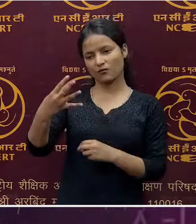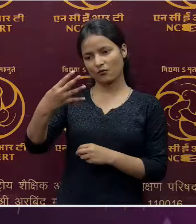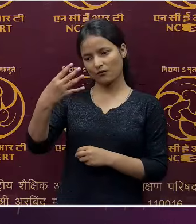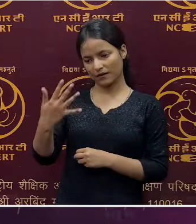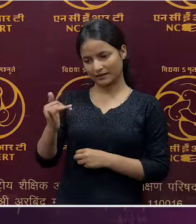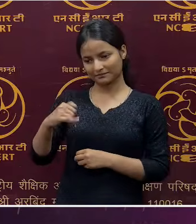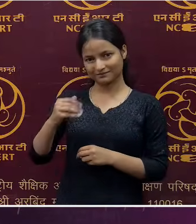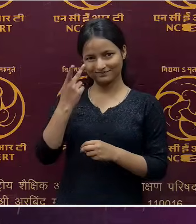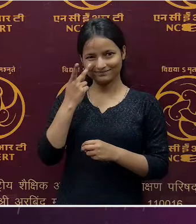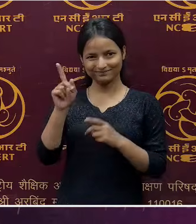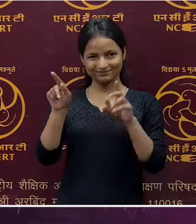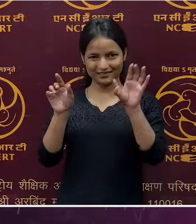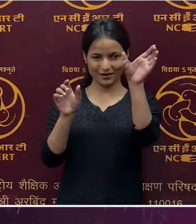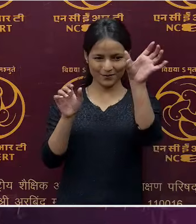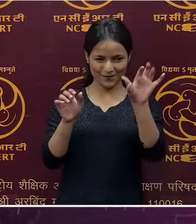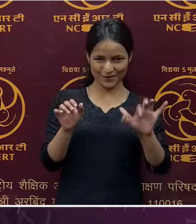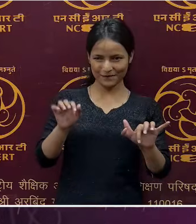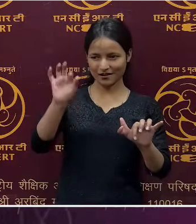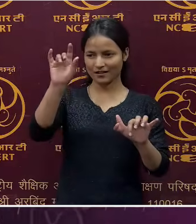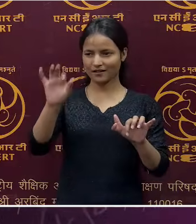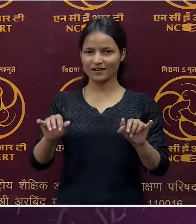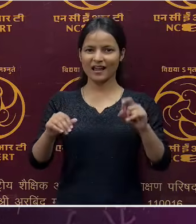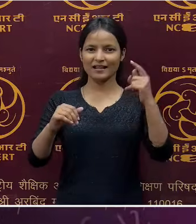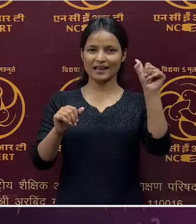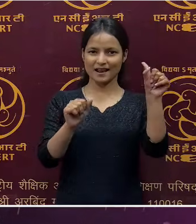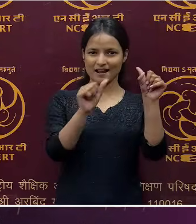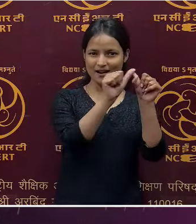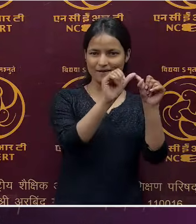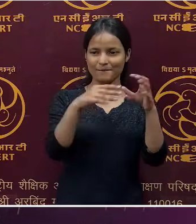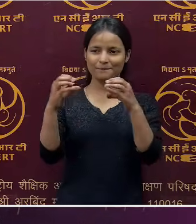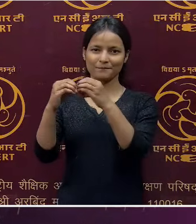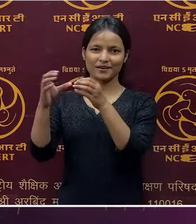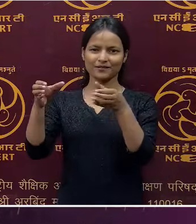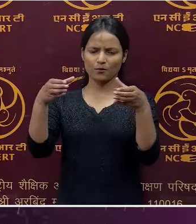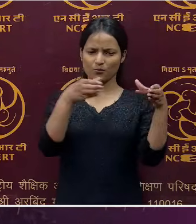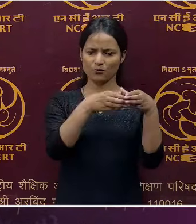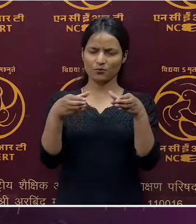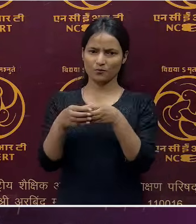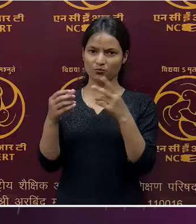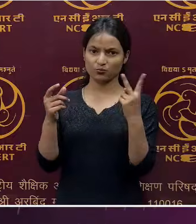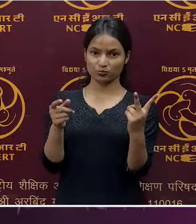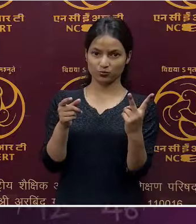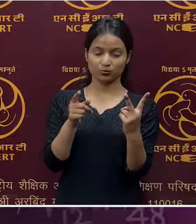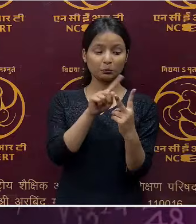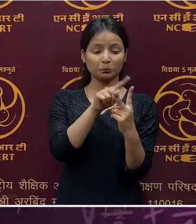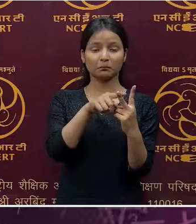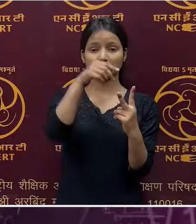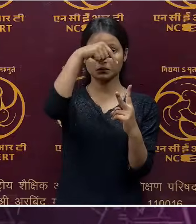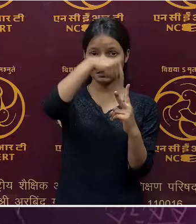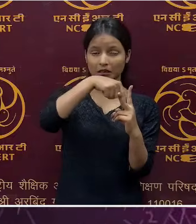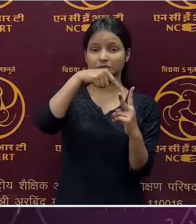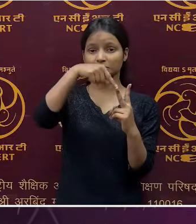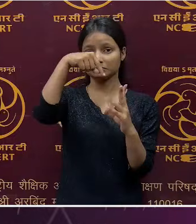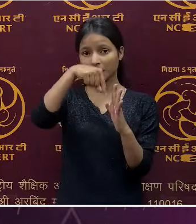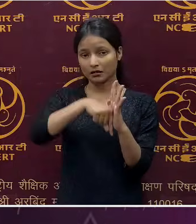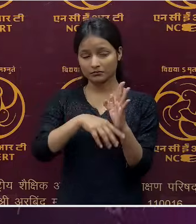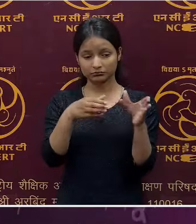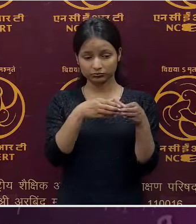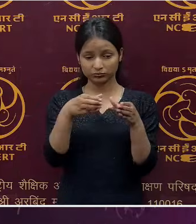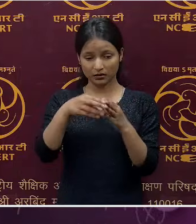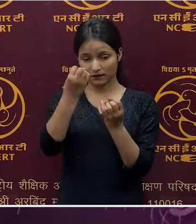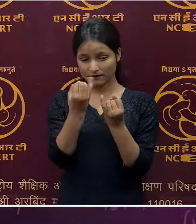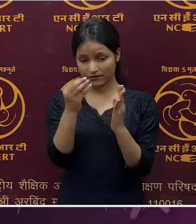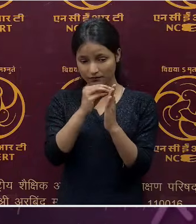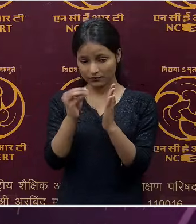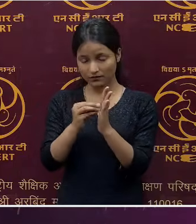6, 7, 4, 5, 4, 6, 7. So we can see what the question says. The question says what the